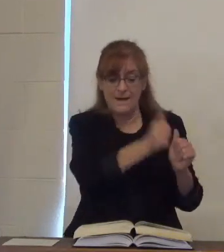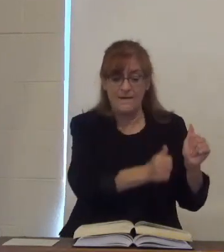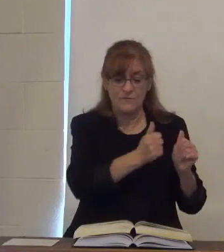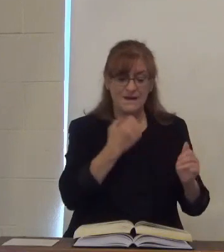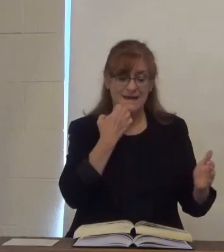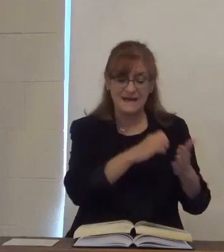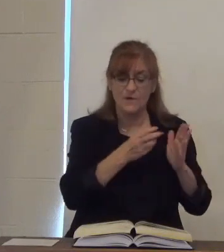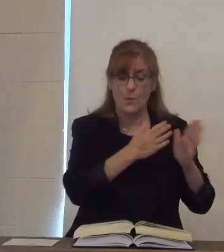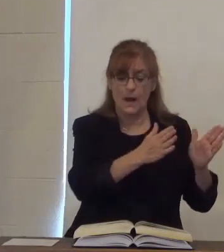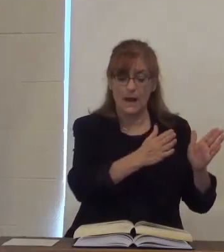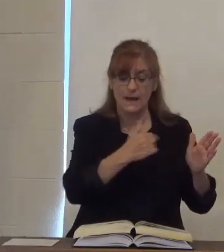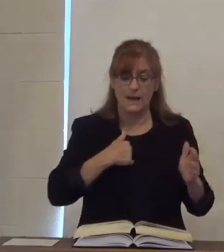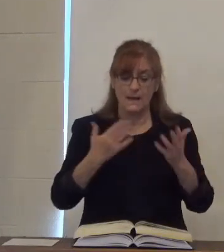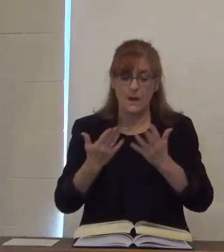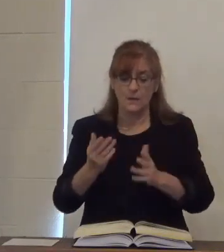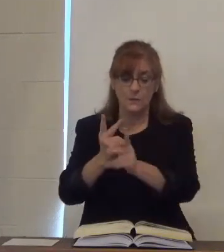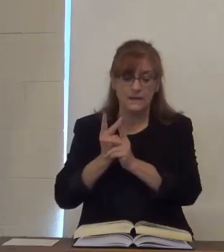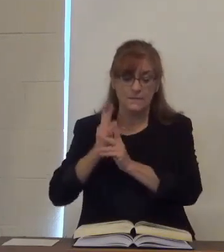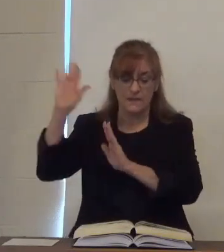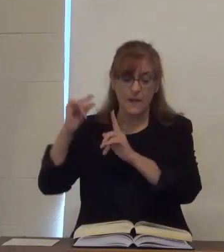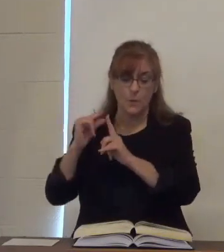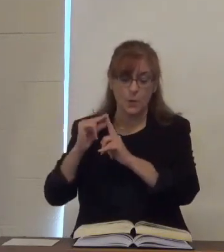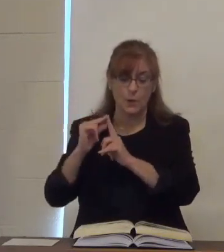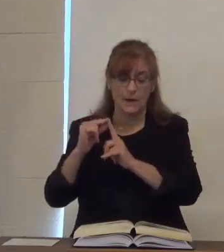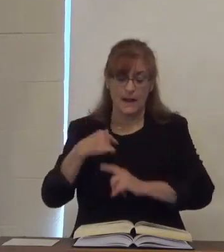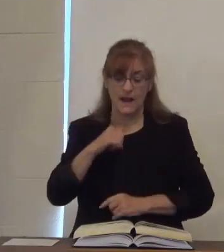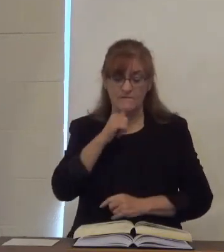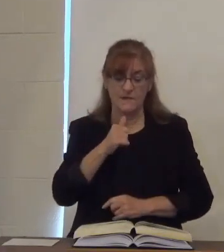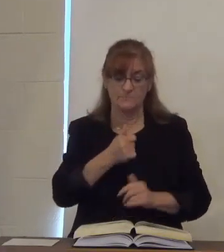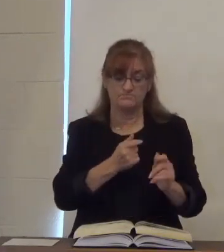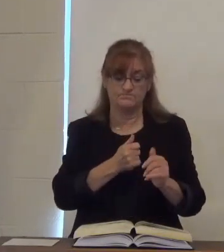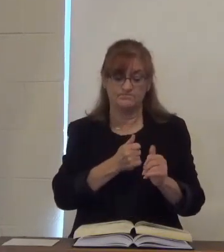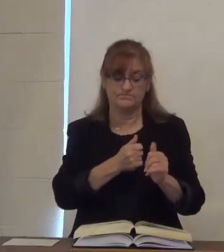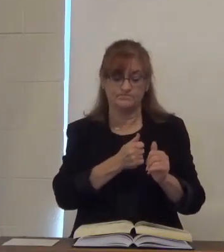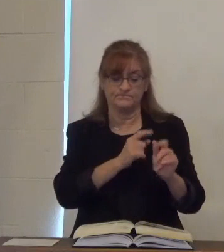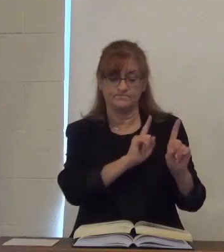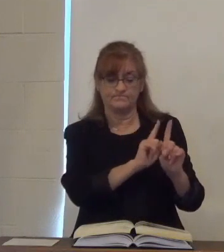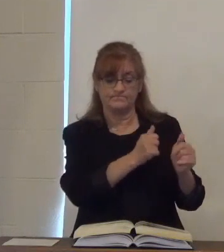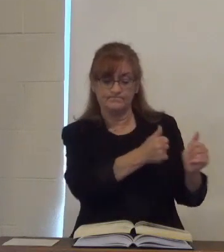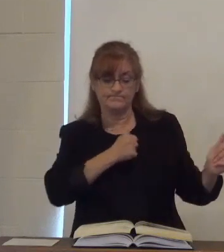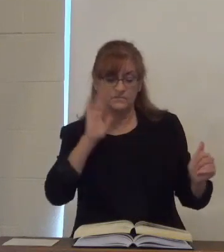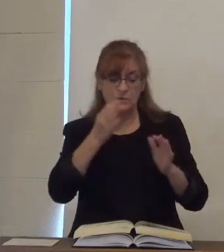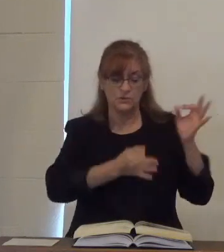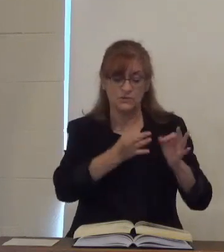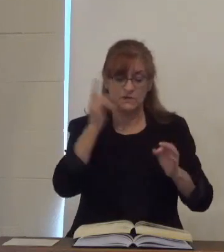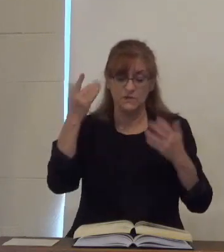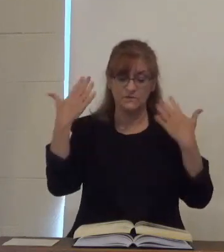that I might keep thy word. I have not departed from thy judgments, for thou hast taught